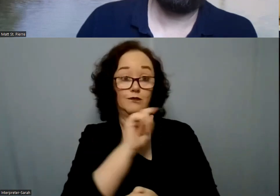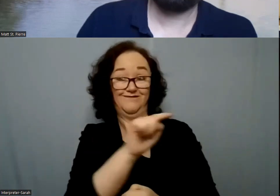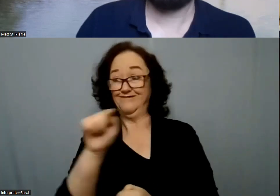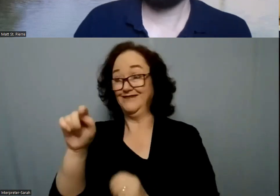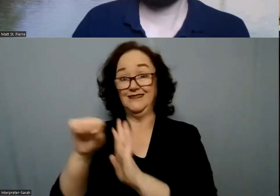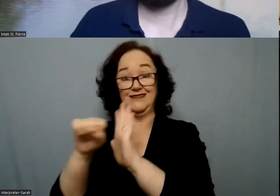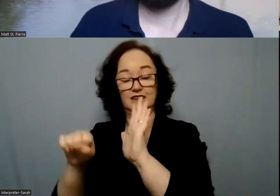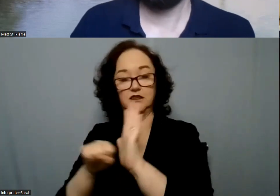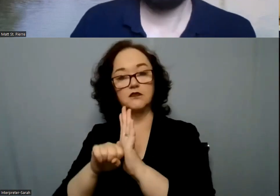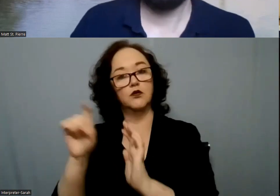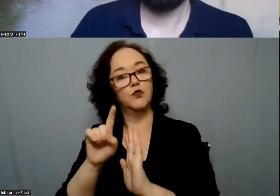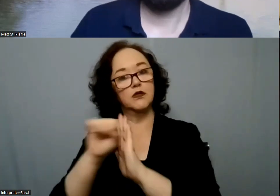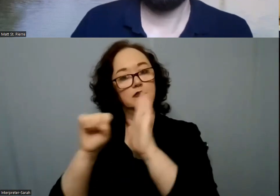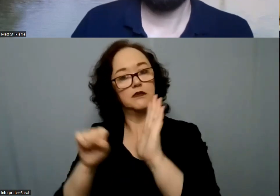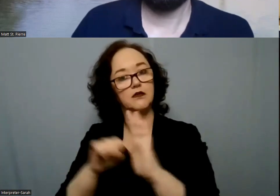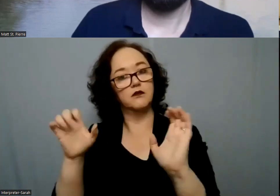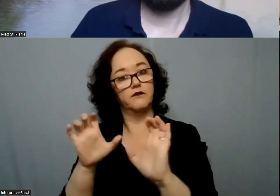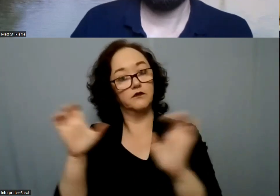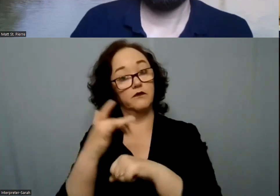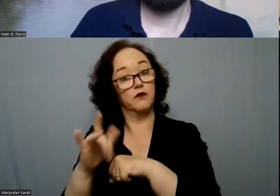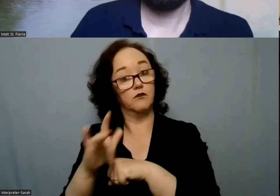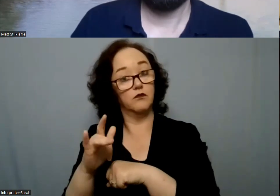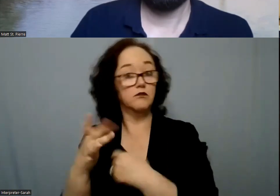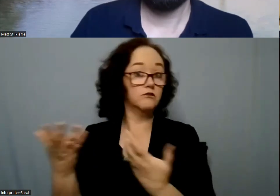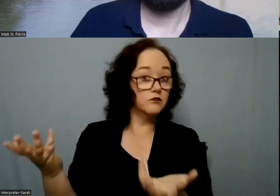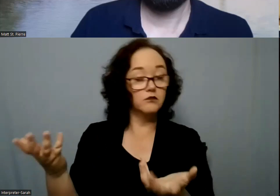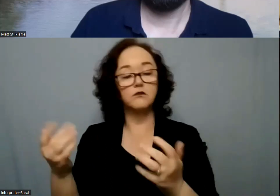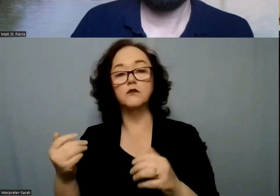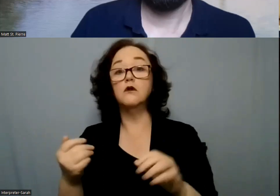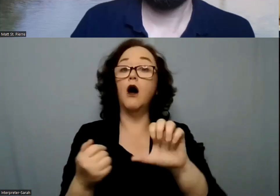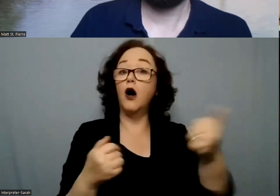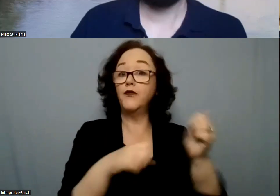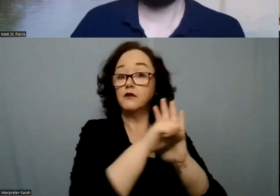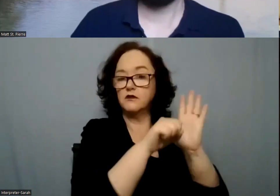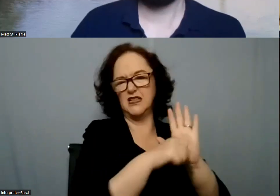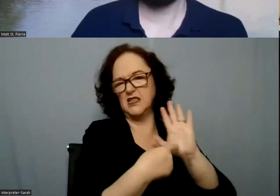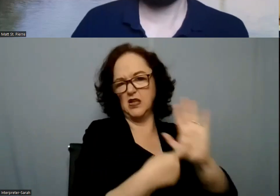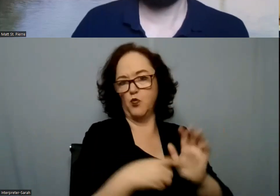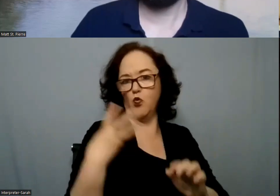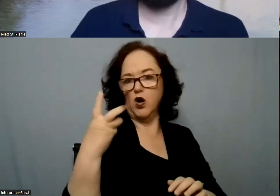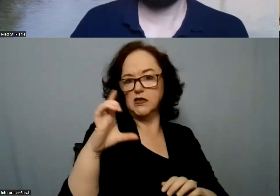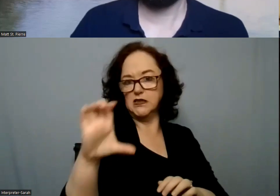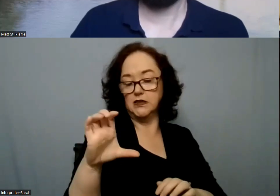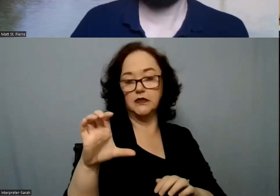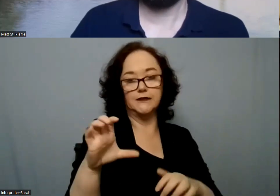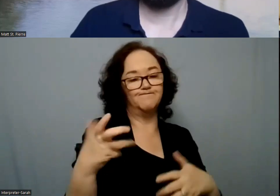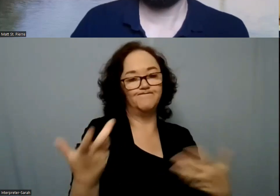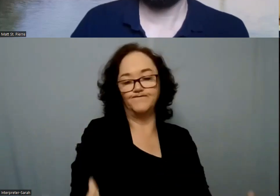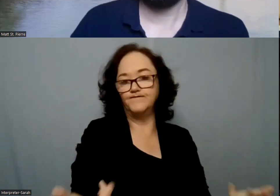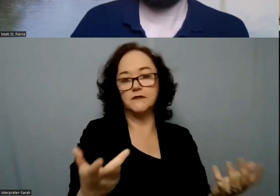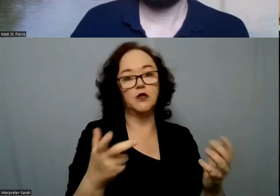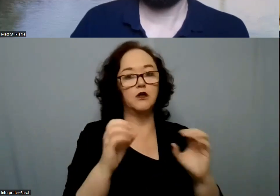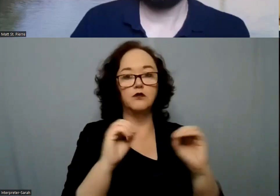certification is available. In other states, like Washington, D.C., there is not a state certification